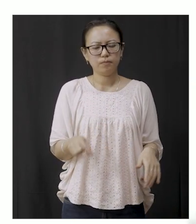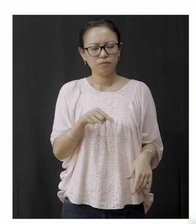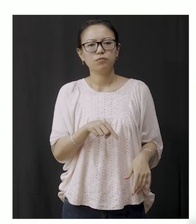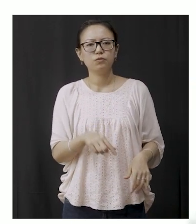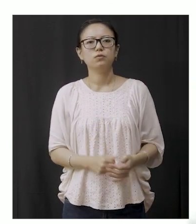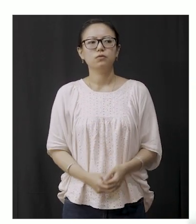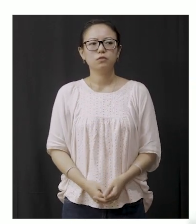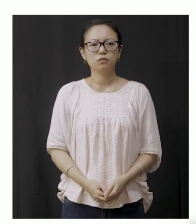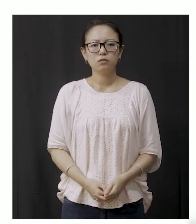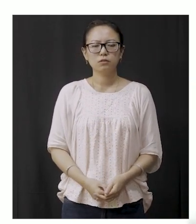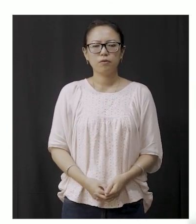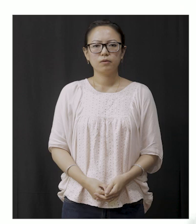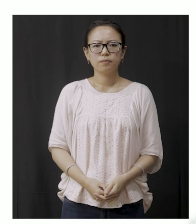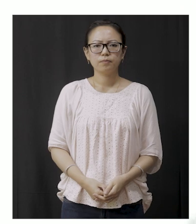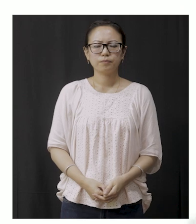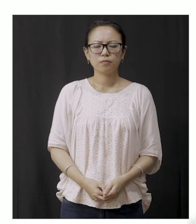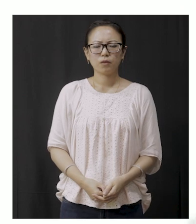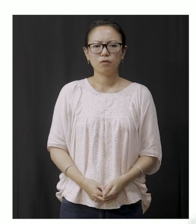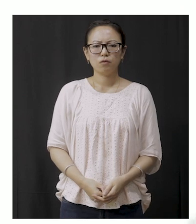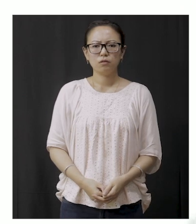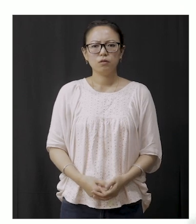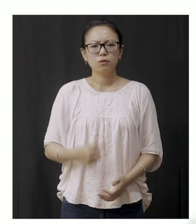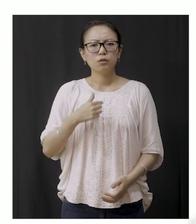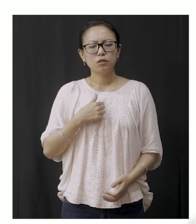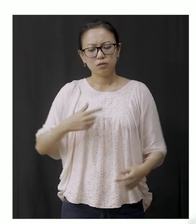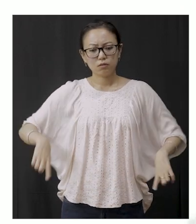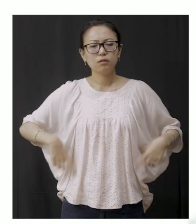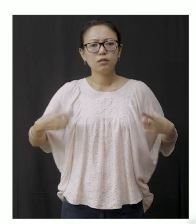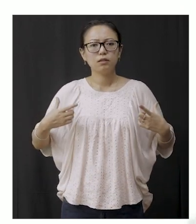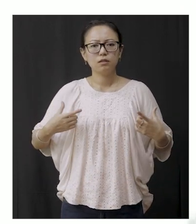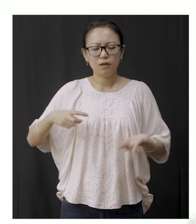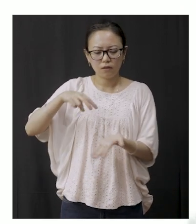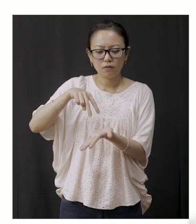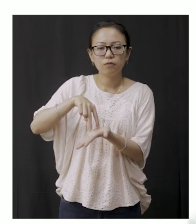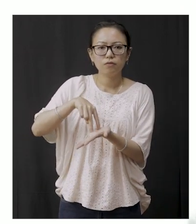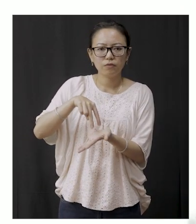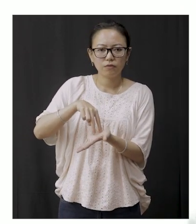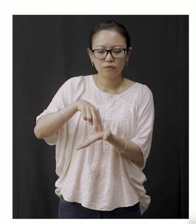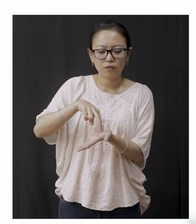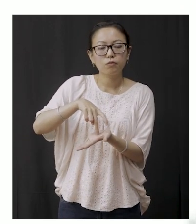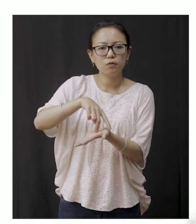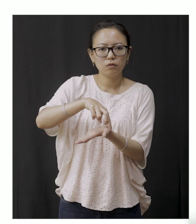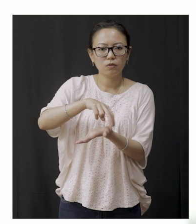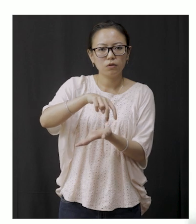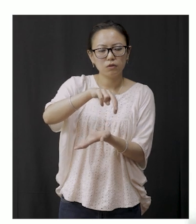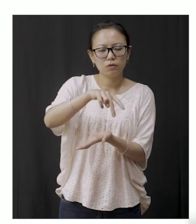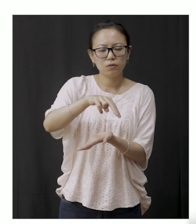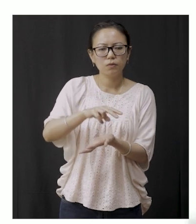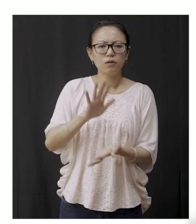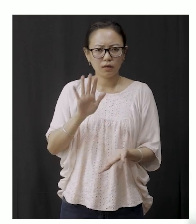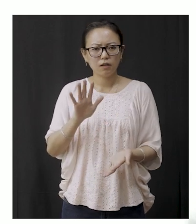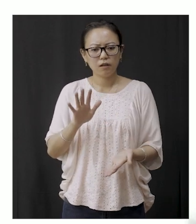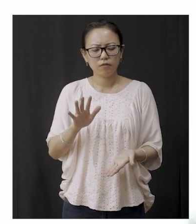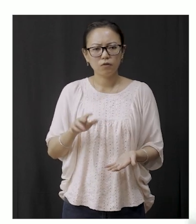around. We have feet in order to help us move around from one place to another. Just like that, the